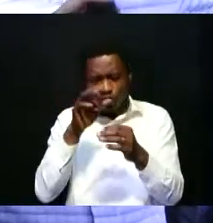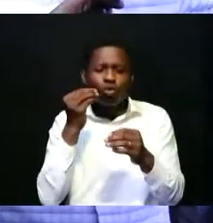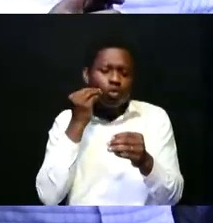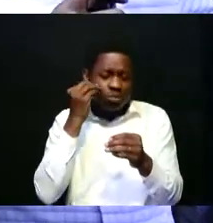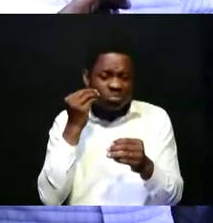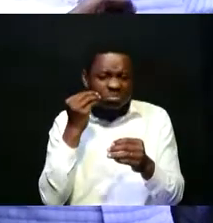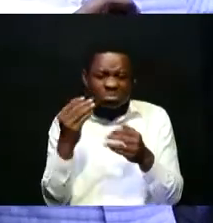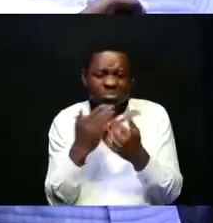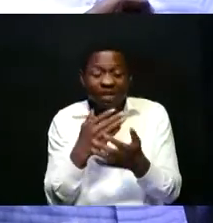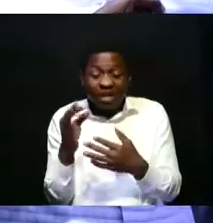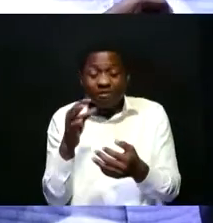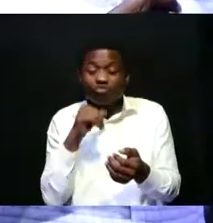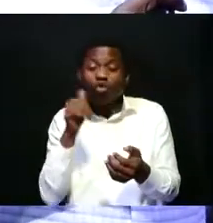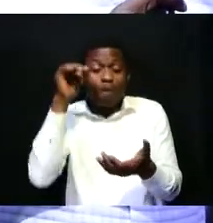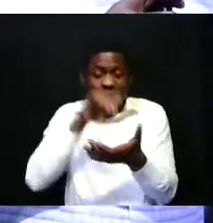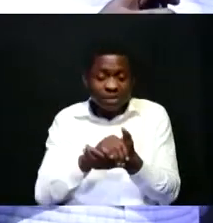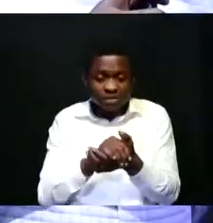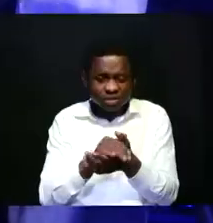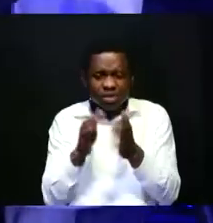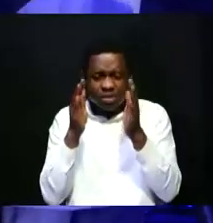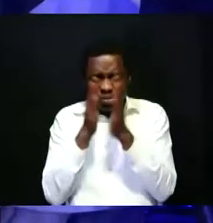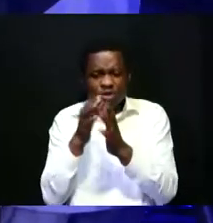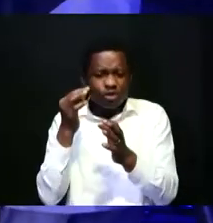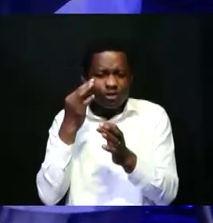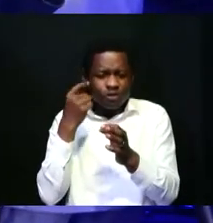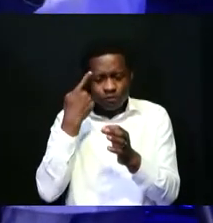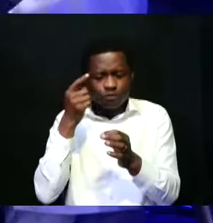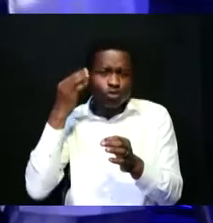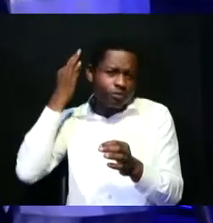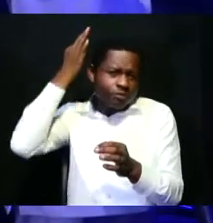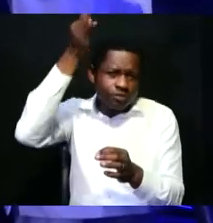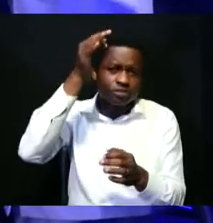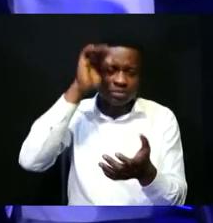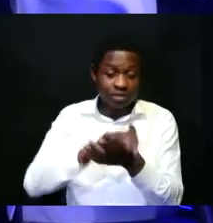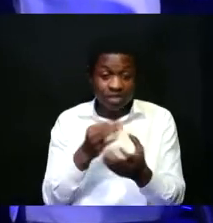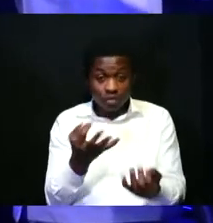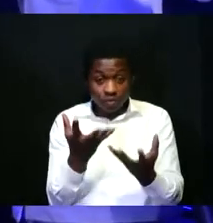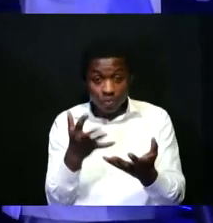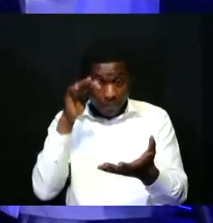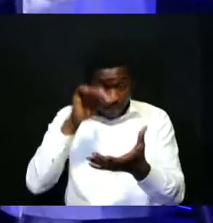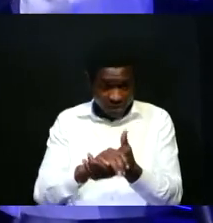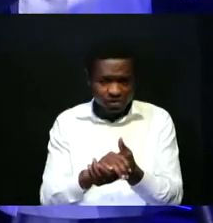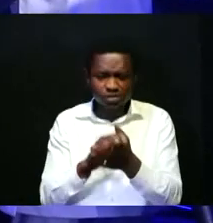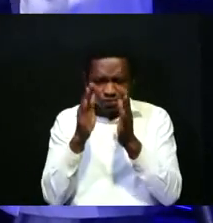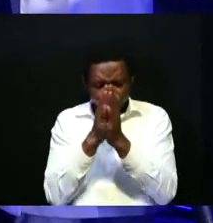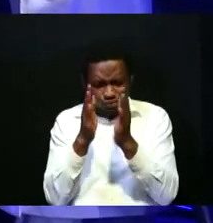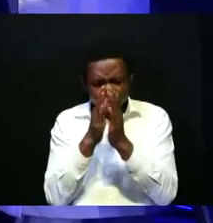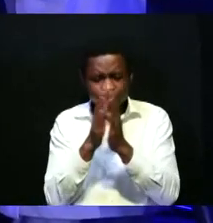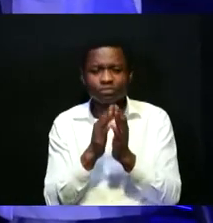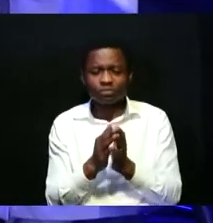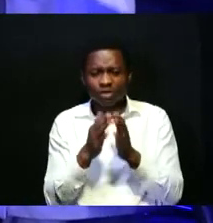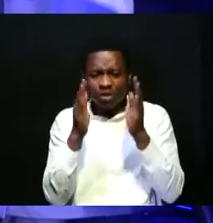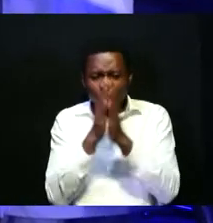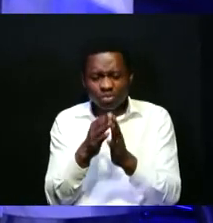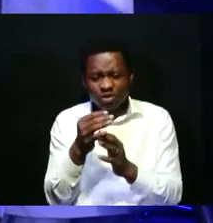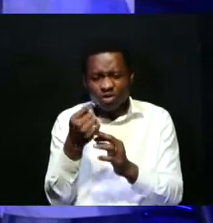even married, pray against your future marriages if you want to marry. And pray for your